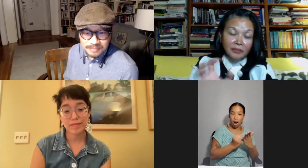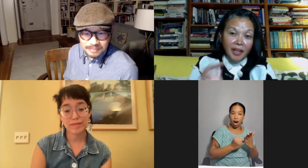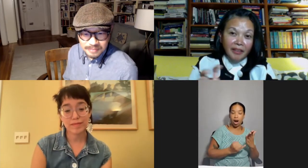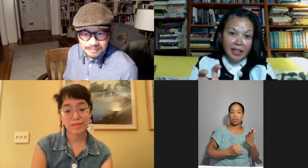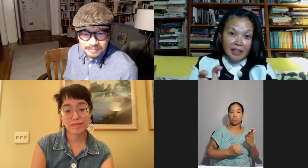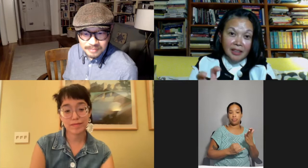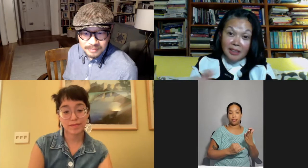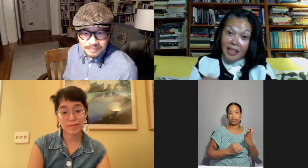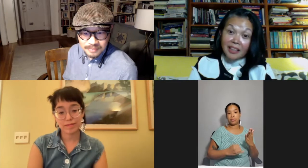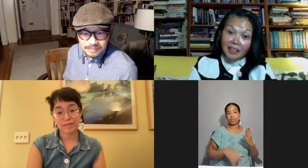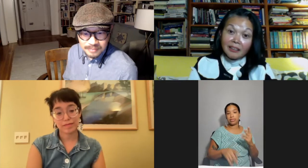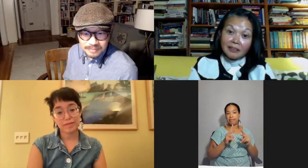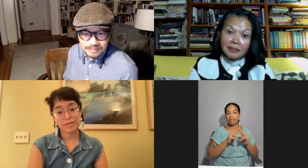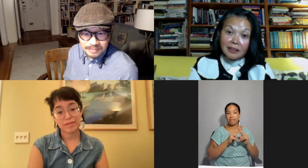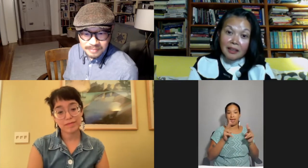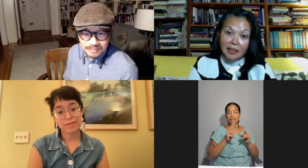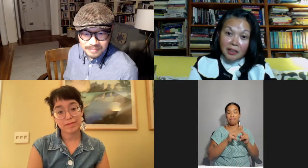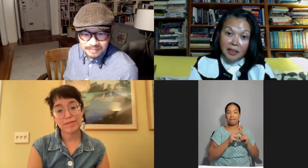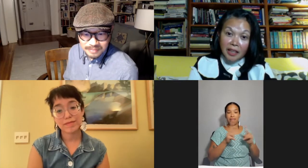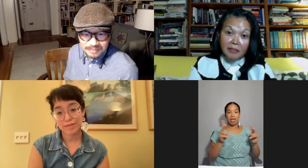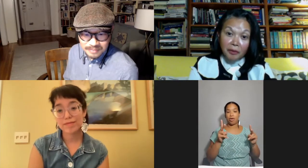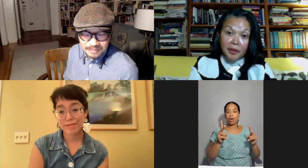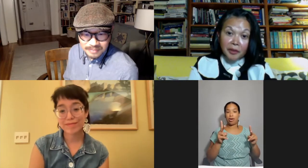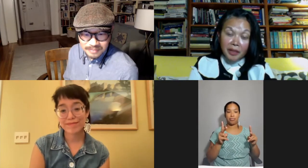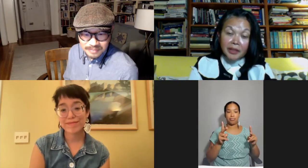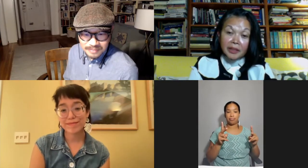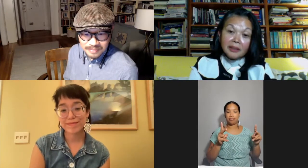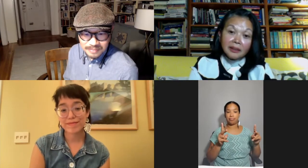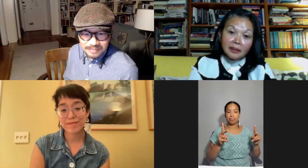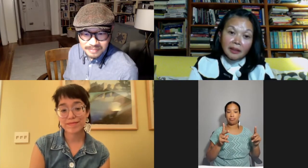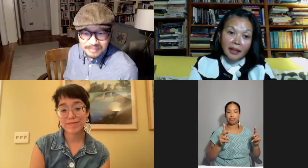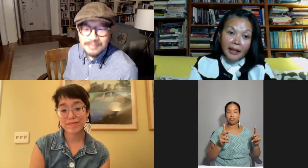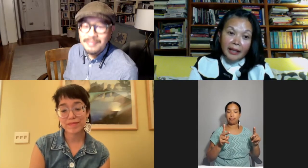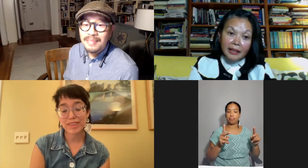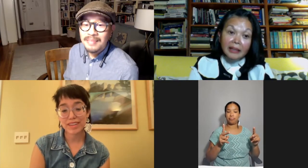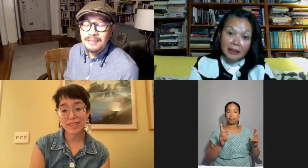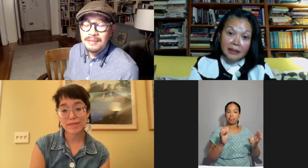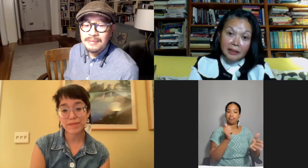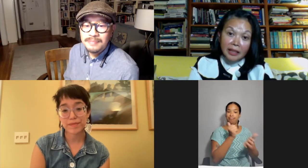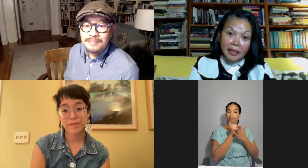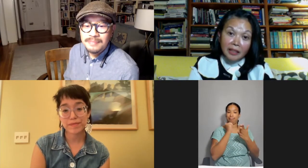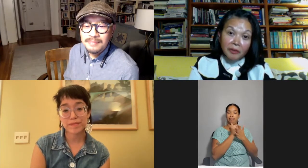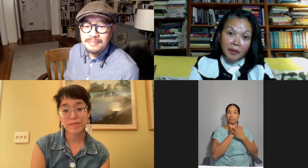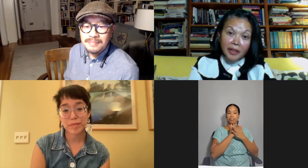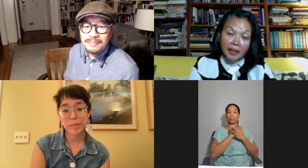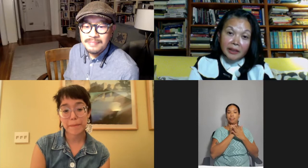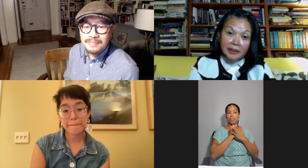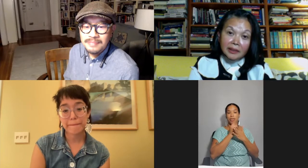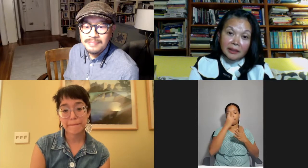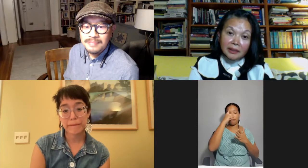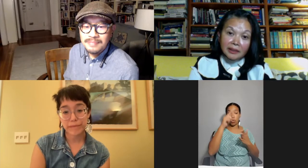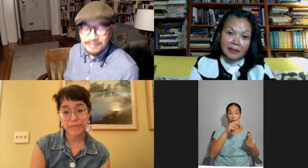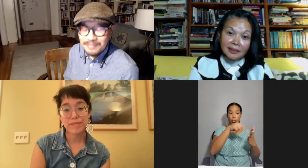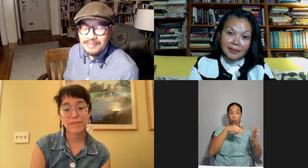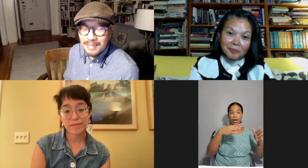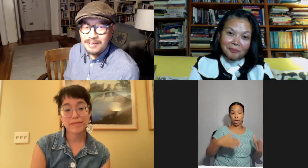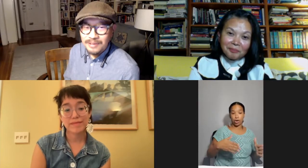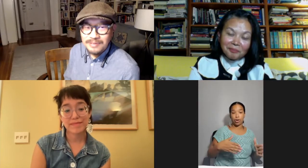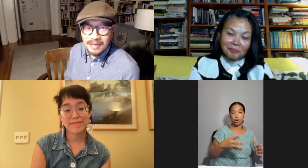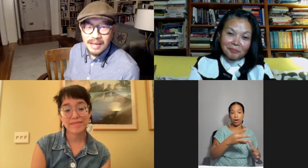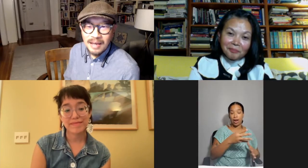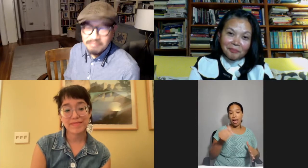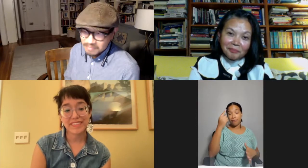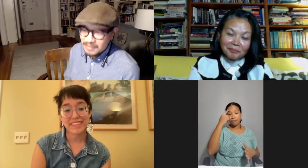it's very sustaining. It's sustaining for your reader, and I think it is sustaining for the artist.